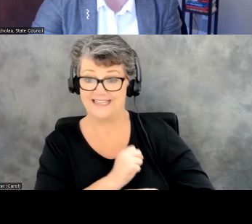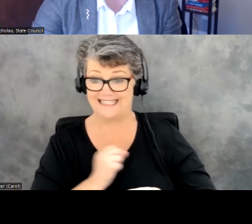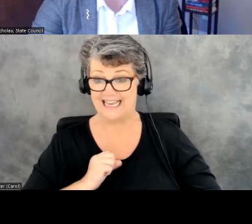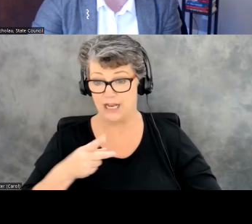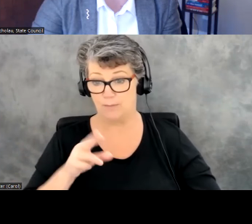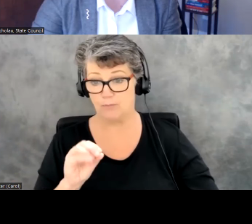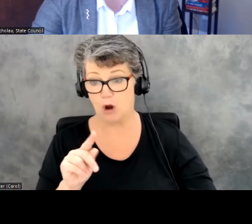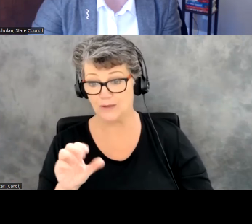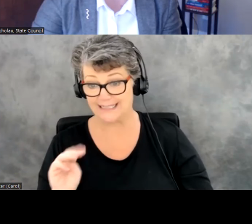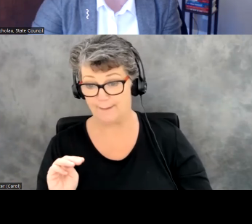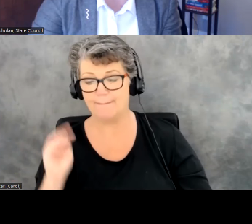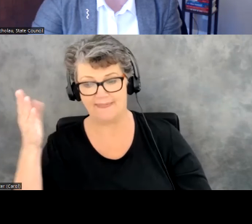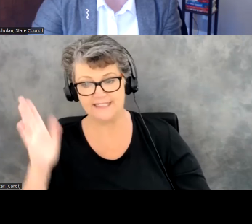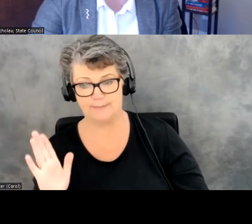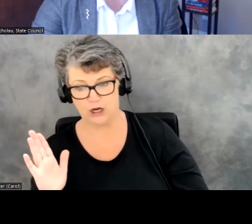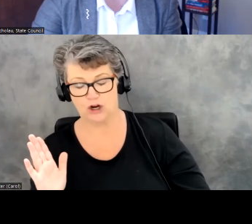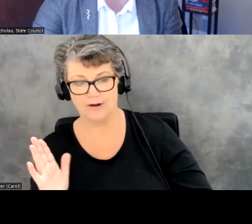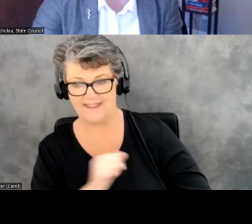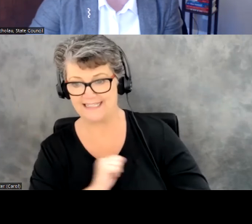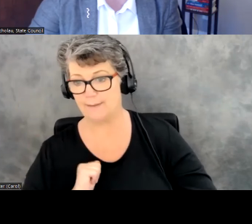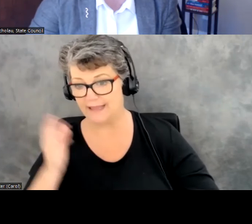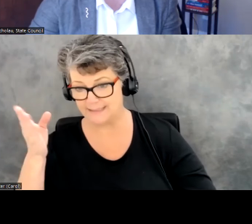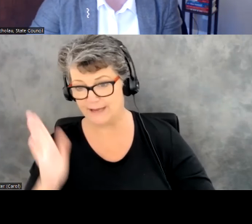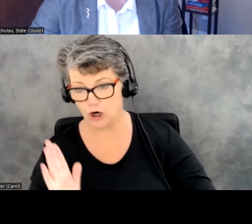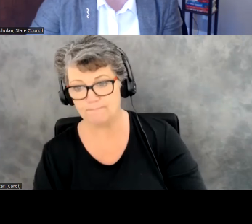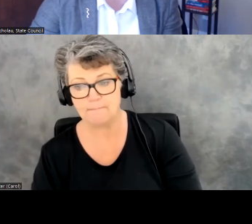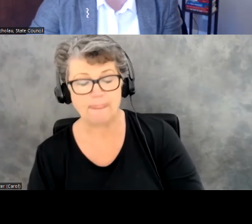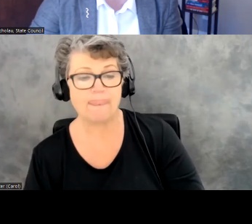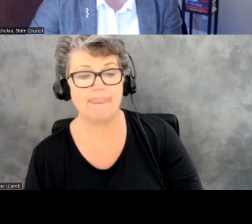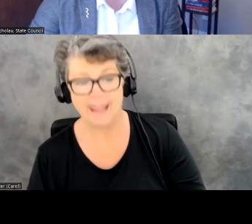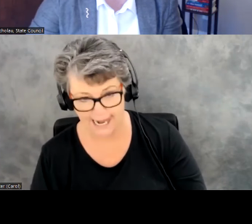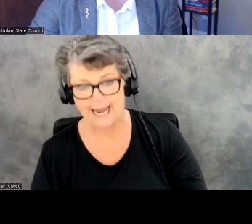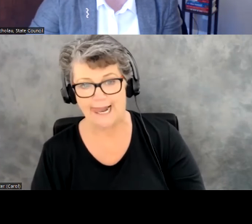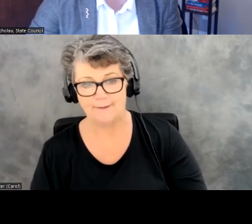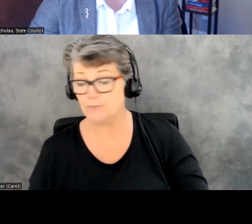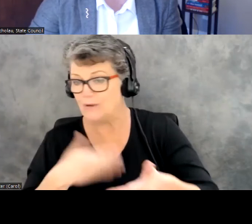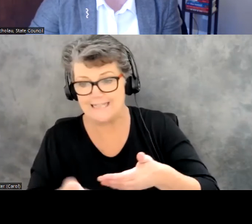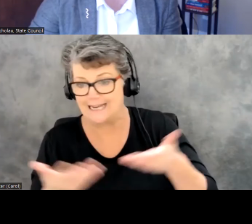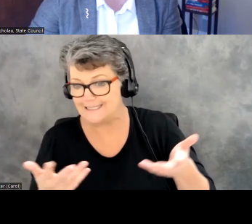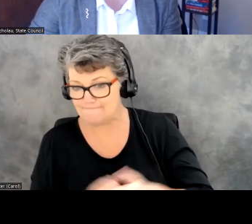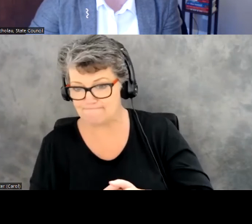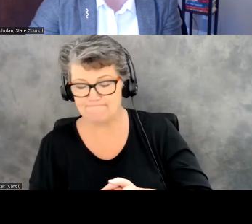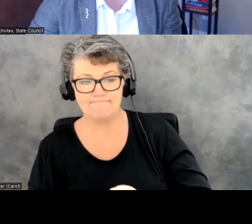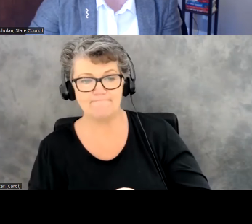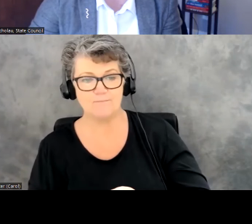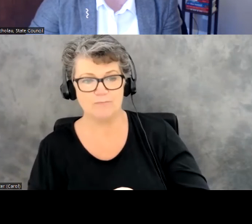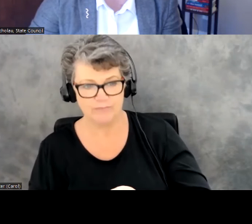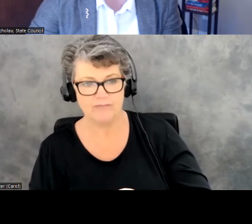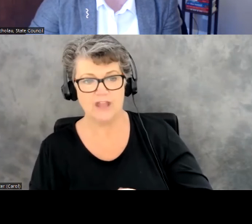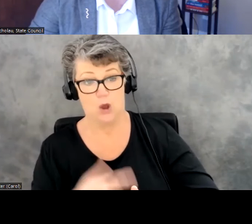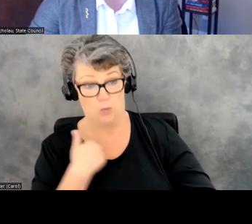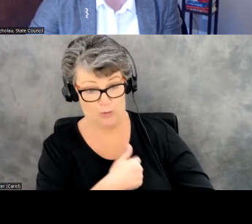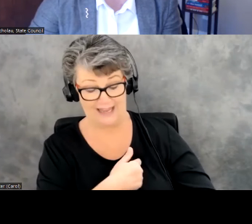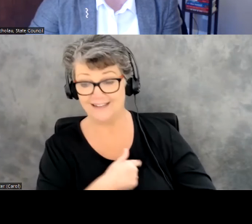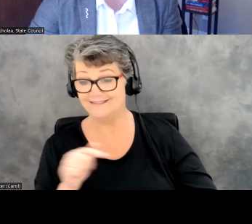Tem and the Speaker, the Assembly Speaker. So what's next on this bill? We, as